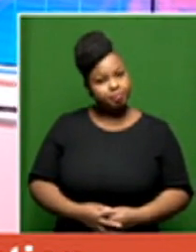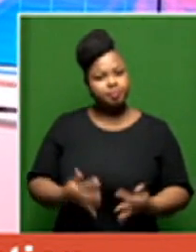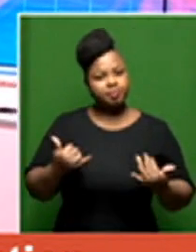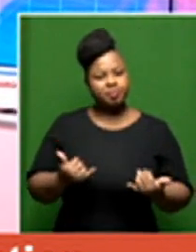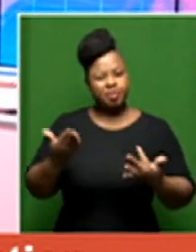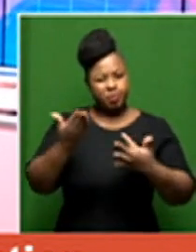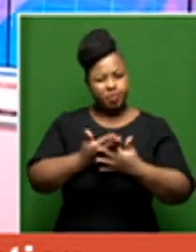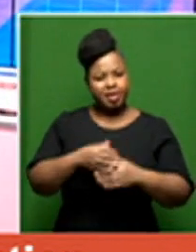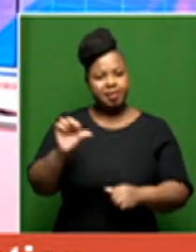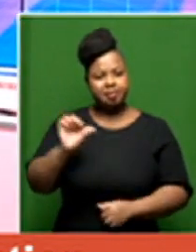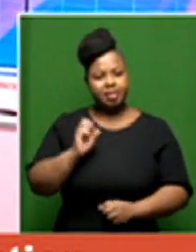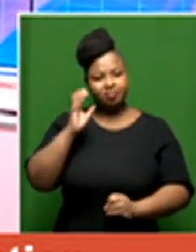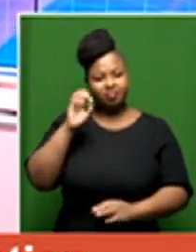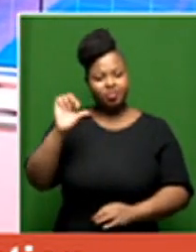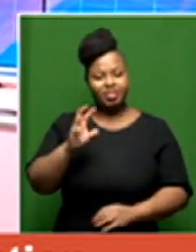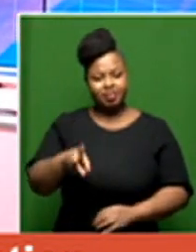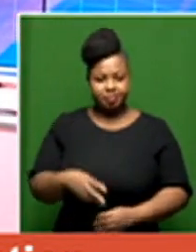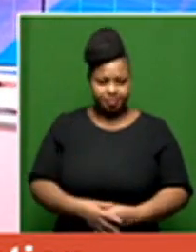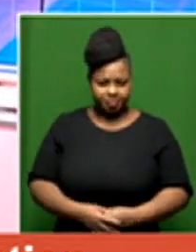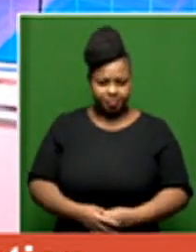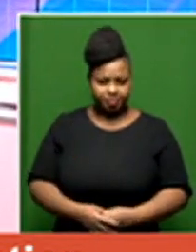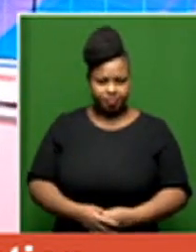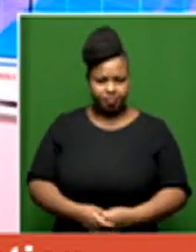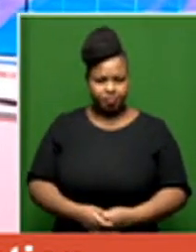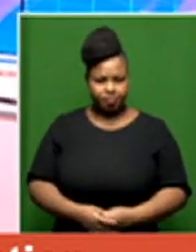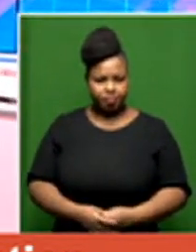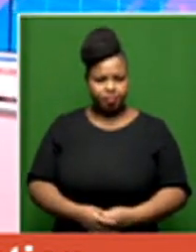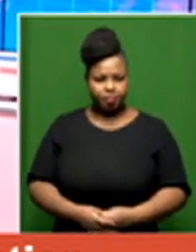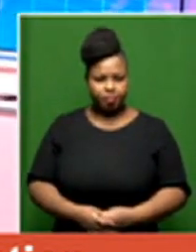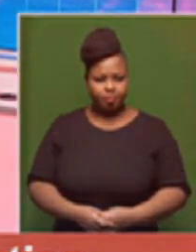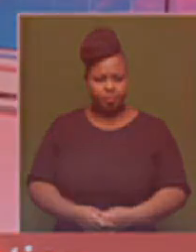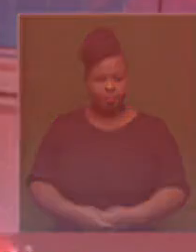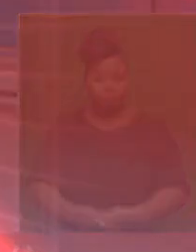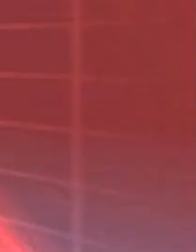Let's take a short break. We'll come back right after this.